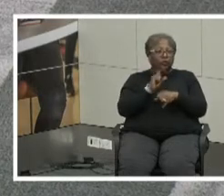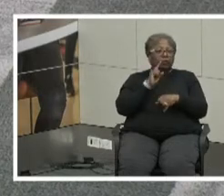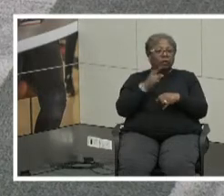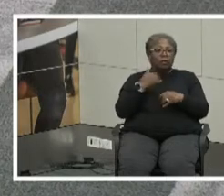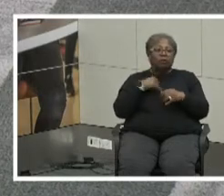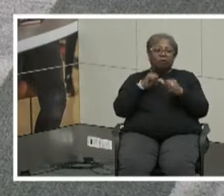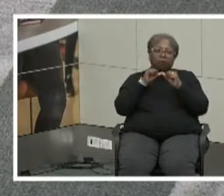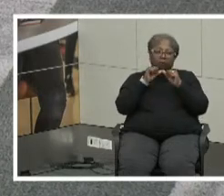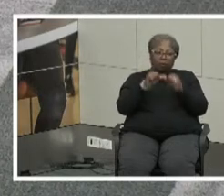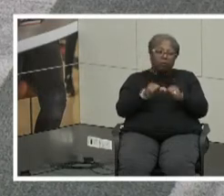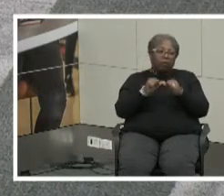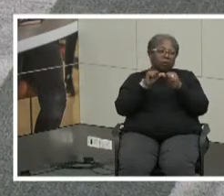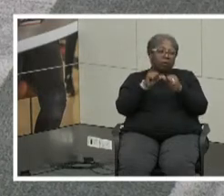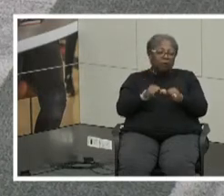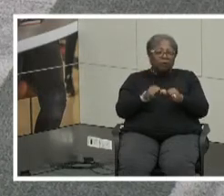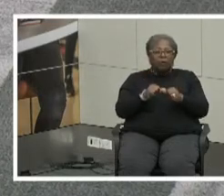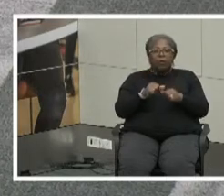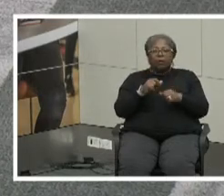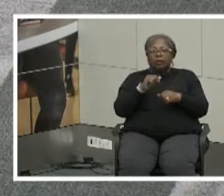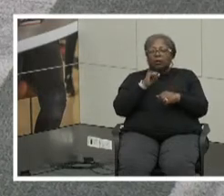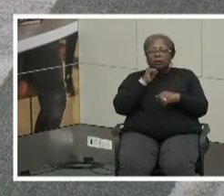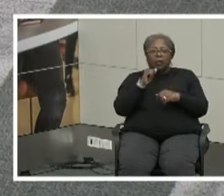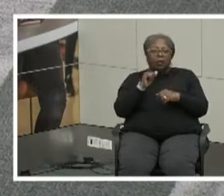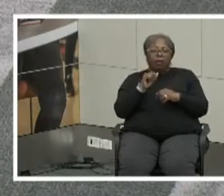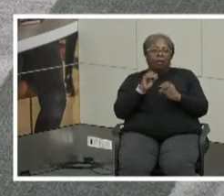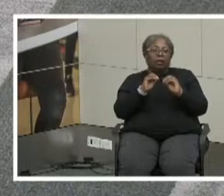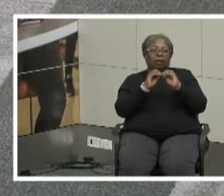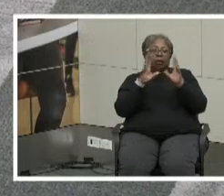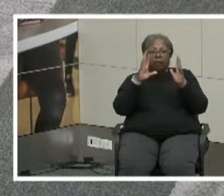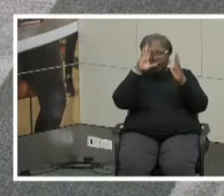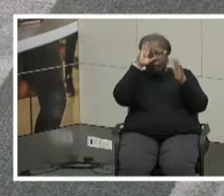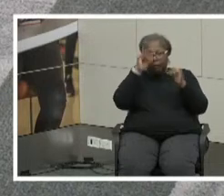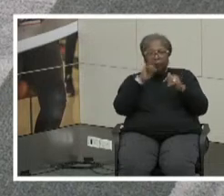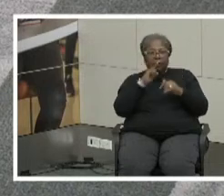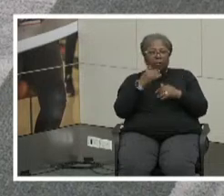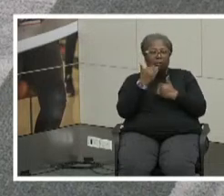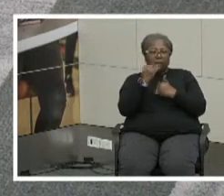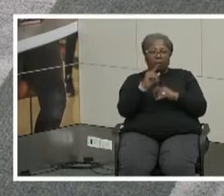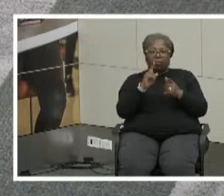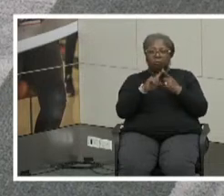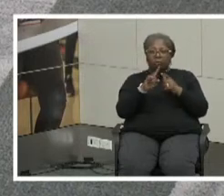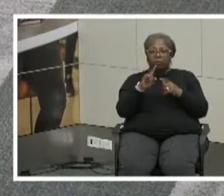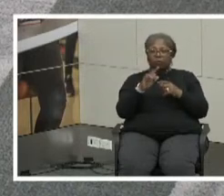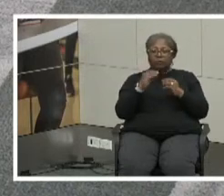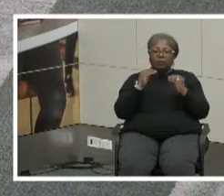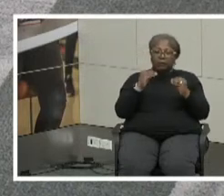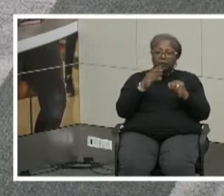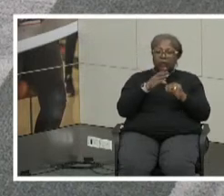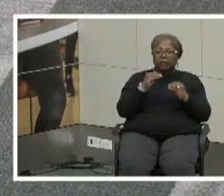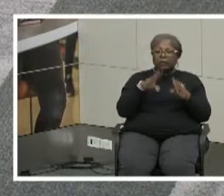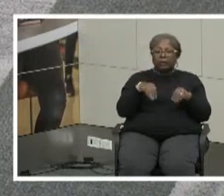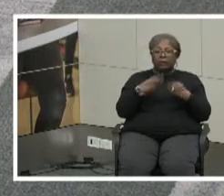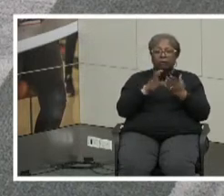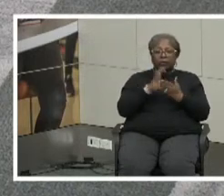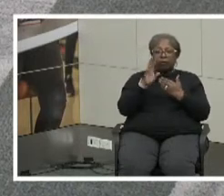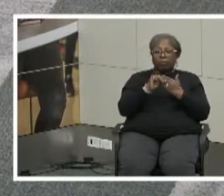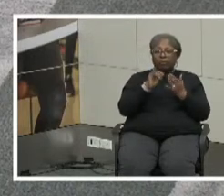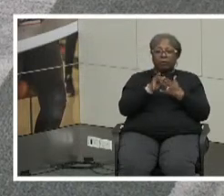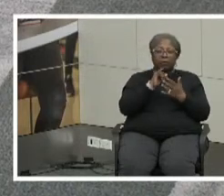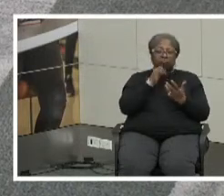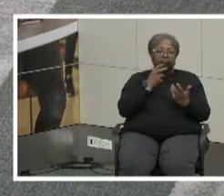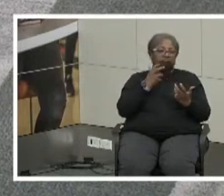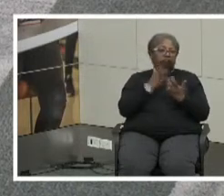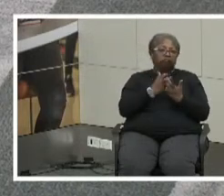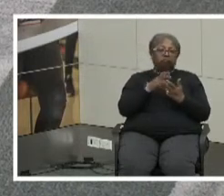constant surveillance and unclear expectations they are restricted to their methods of teaching and given curriculum that doesn't suit their